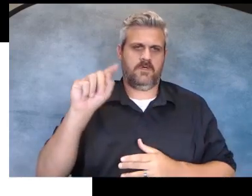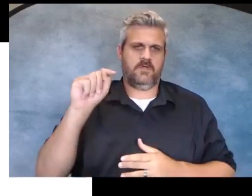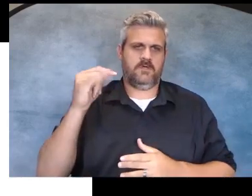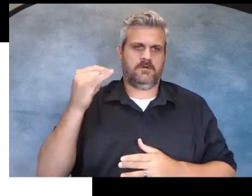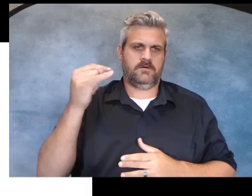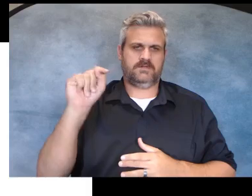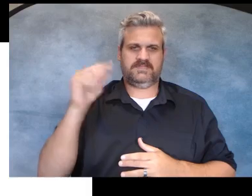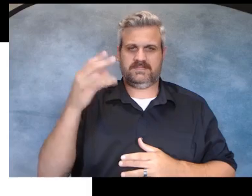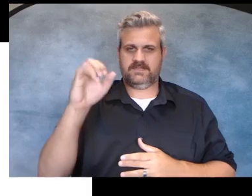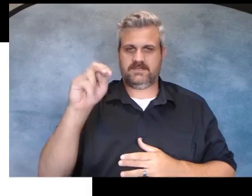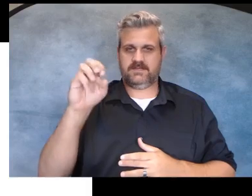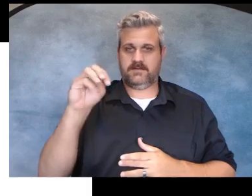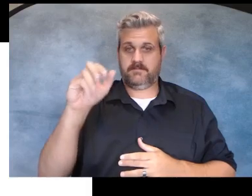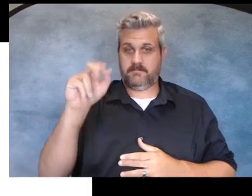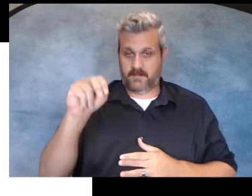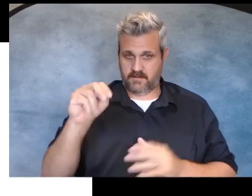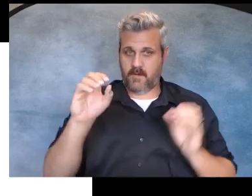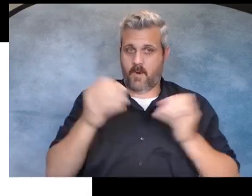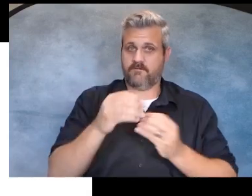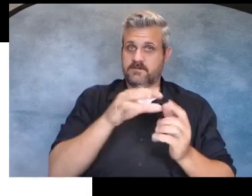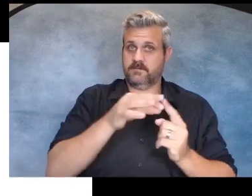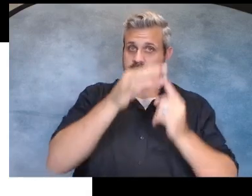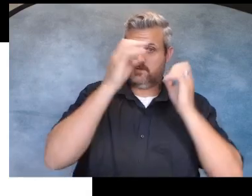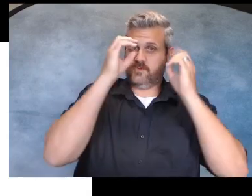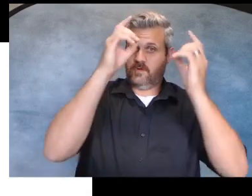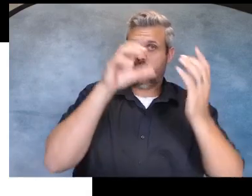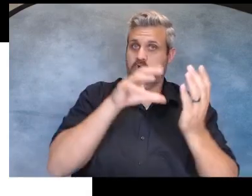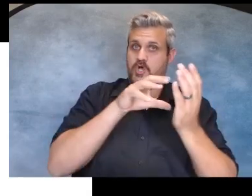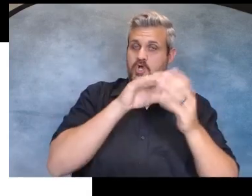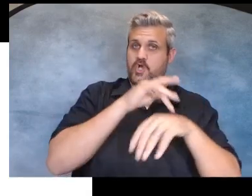Thieneman in the Office of Special Education and Early